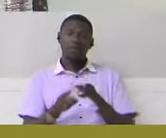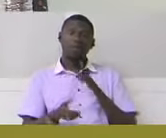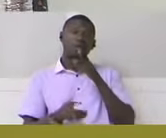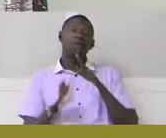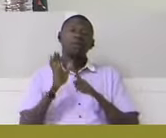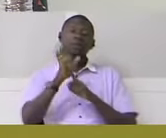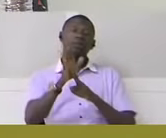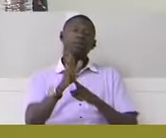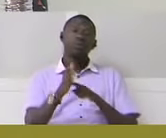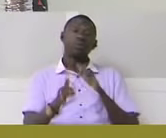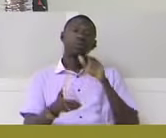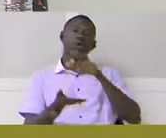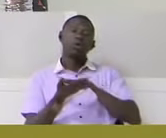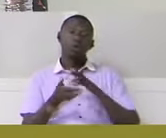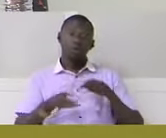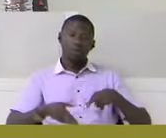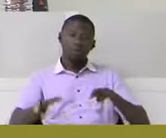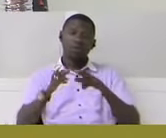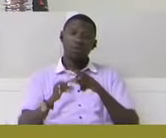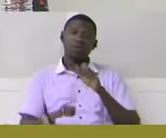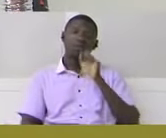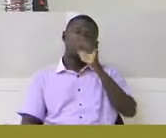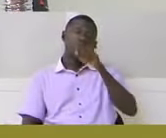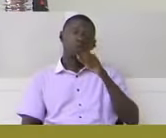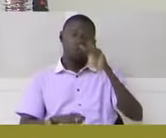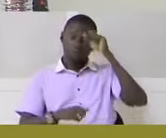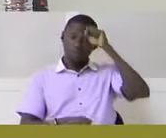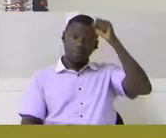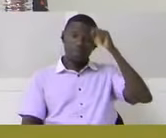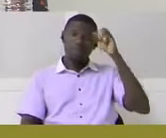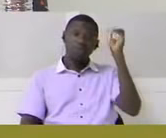road, your president is throwing biscuits.